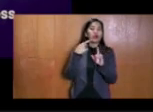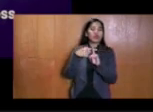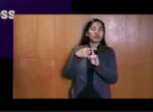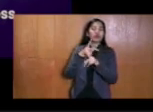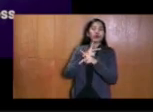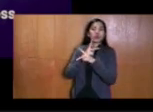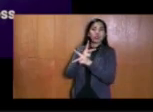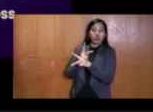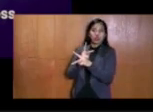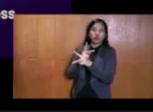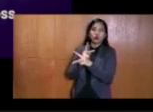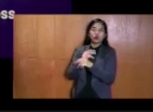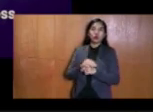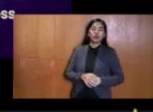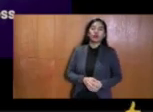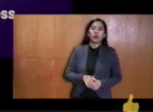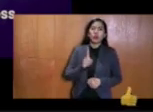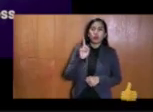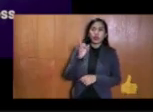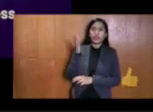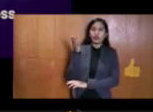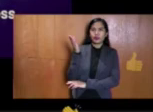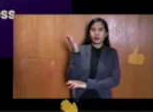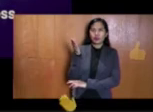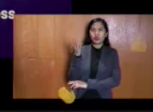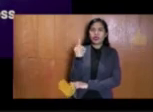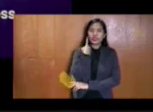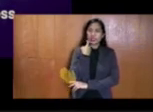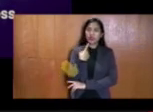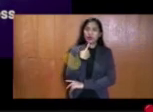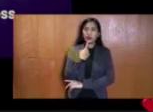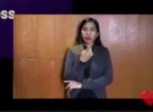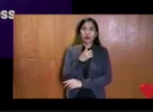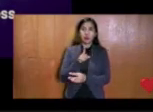Protection. One of the speakers said that,